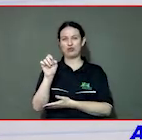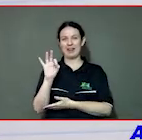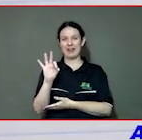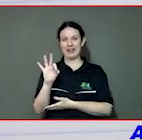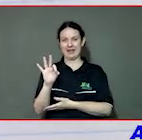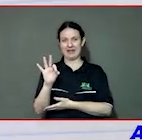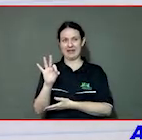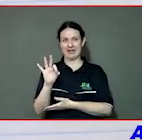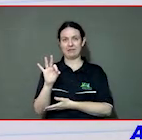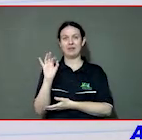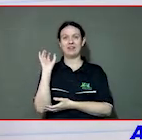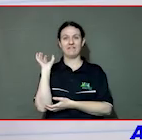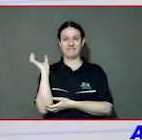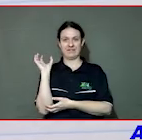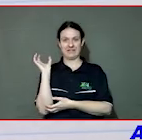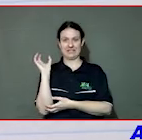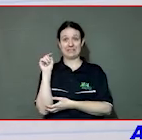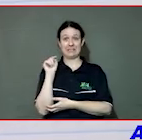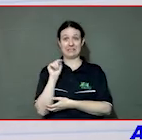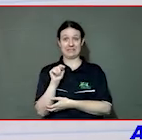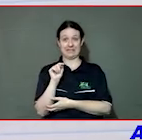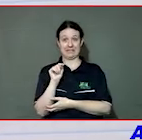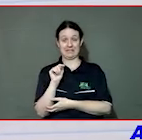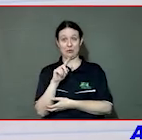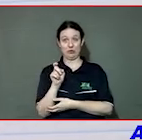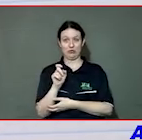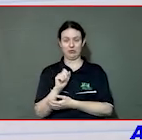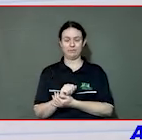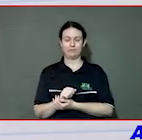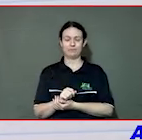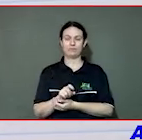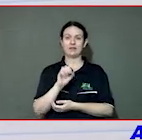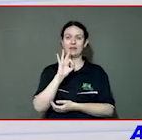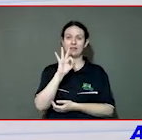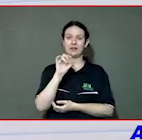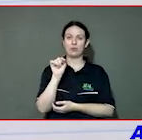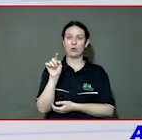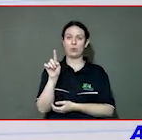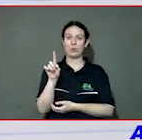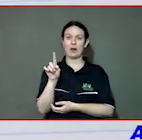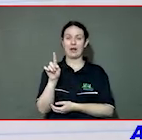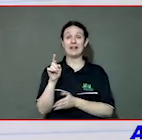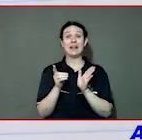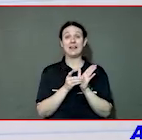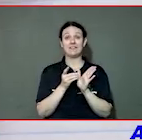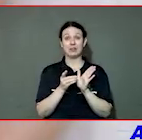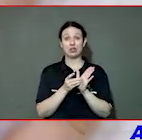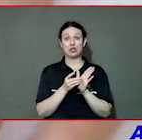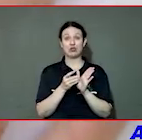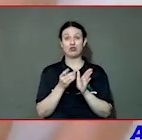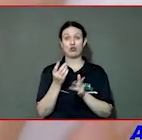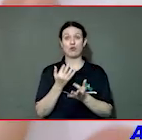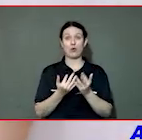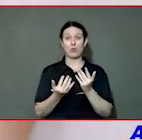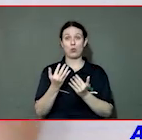That was the Free State one. Okay, 3.1. You see there's the definition on boiling